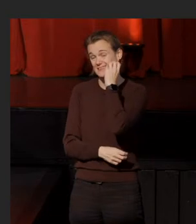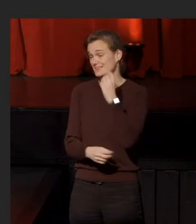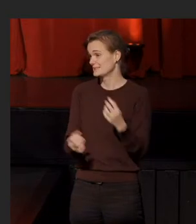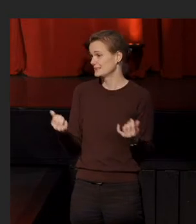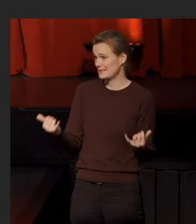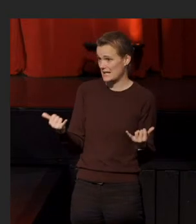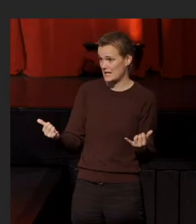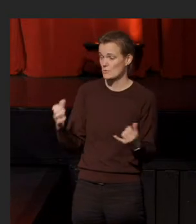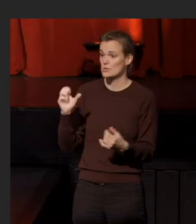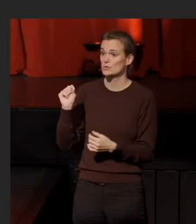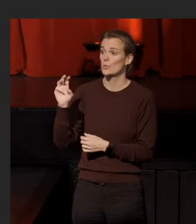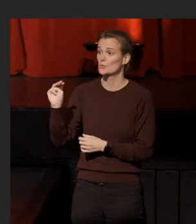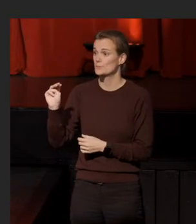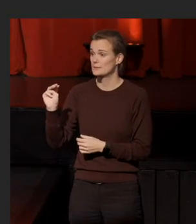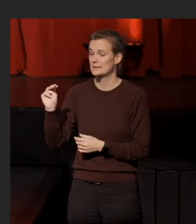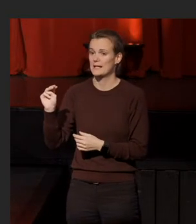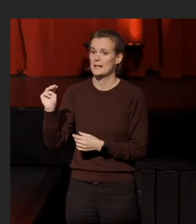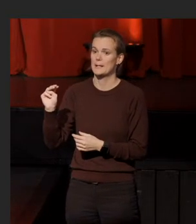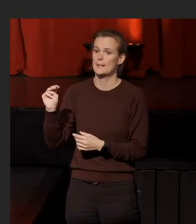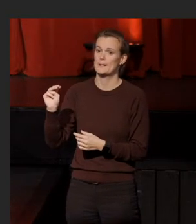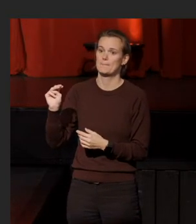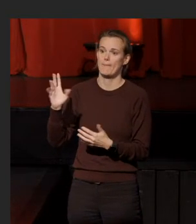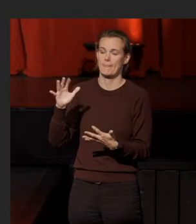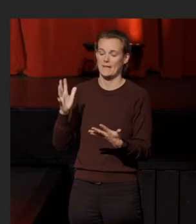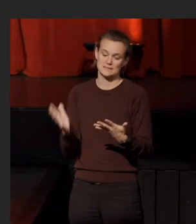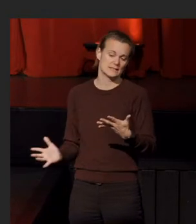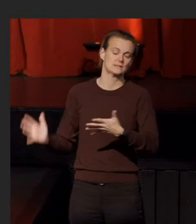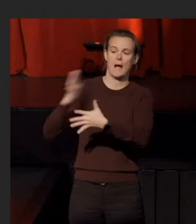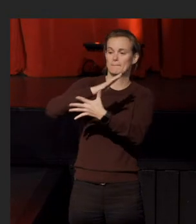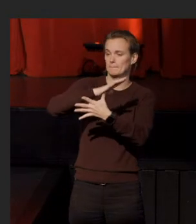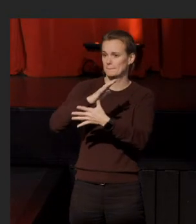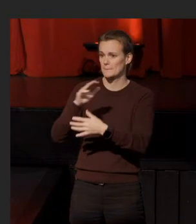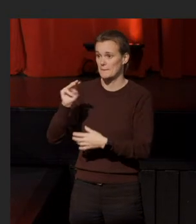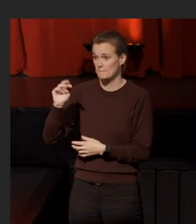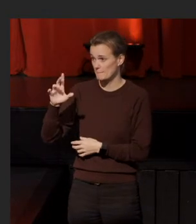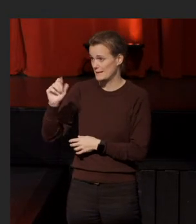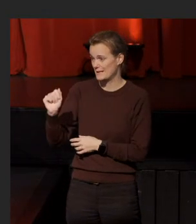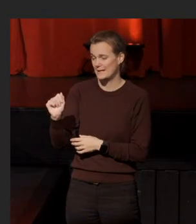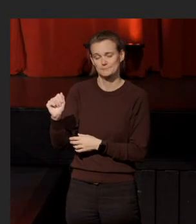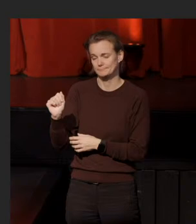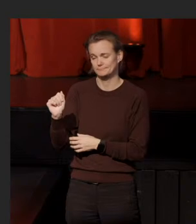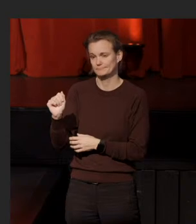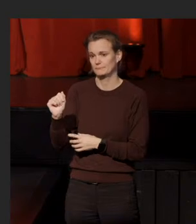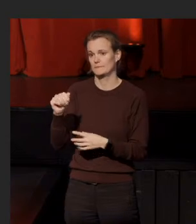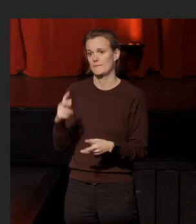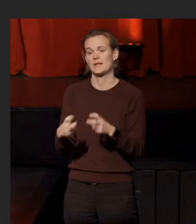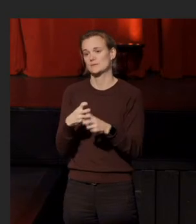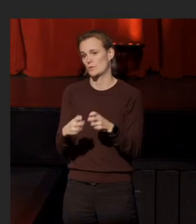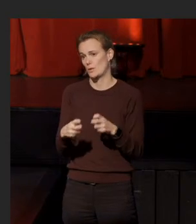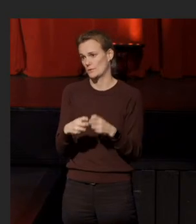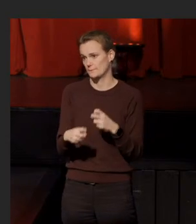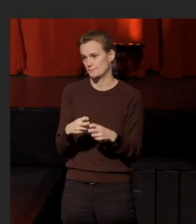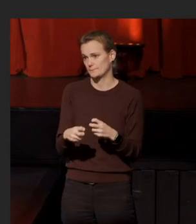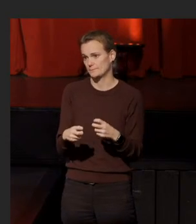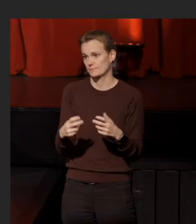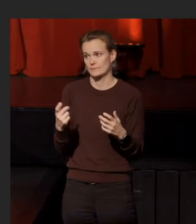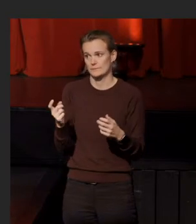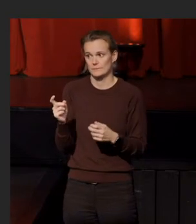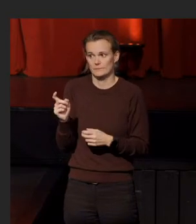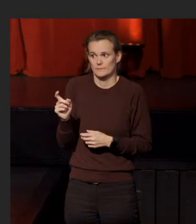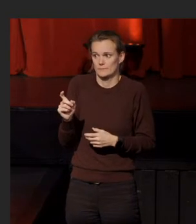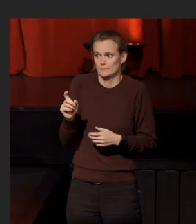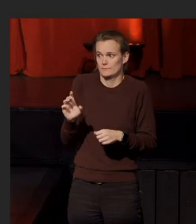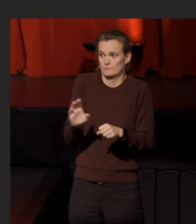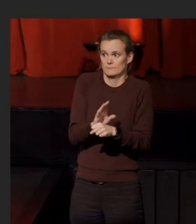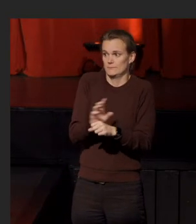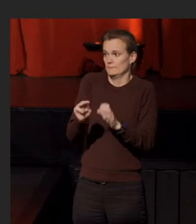with social media being dominant, is totally dysfunctional to those larger aims. So we need an alternative to those business